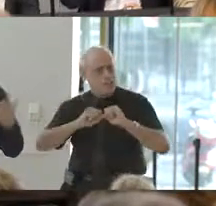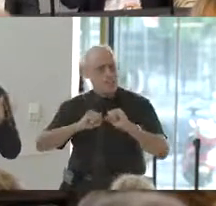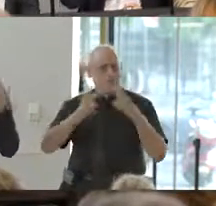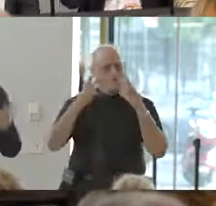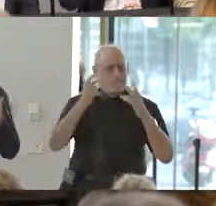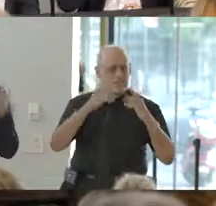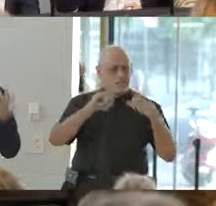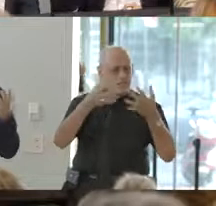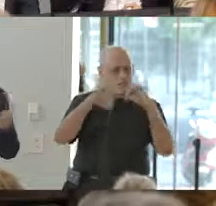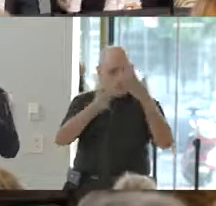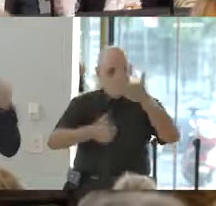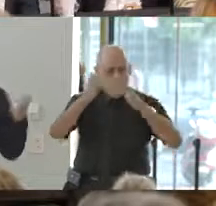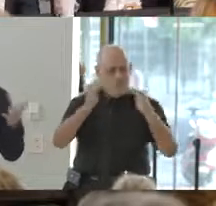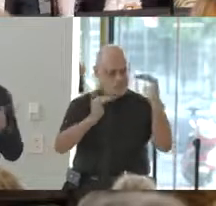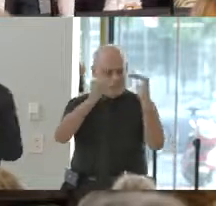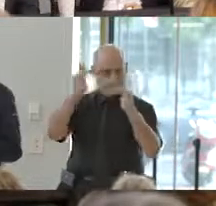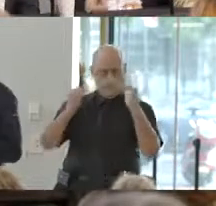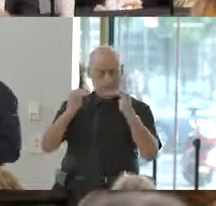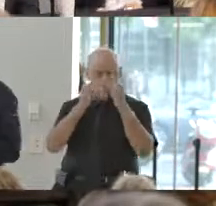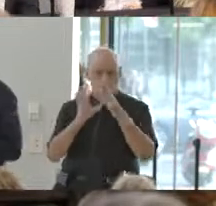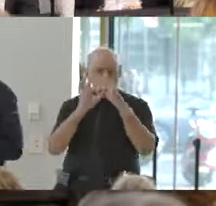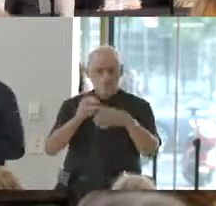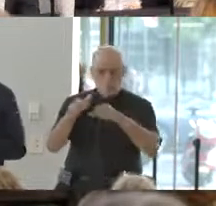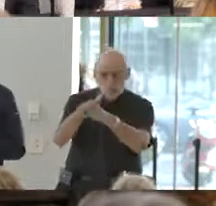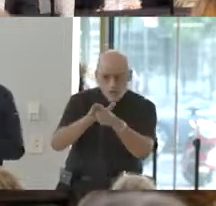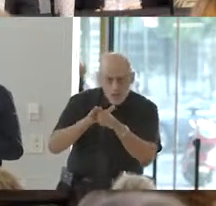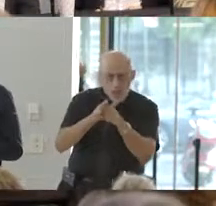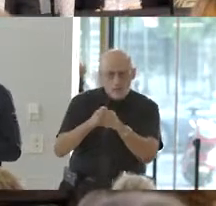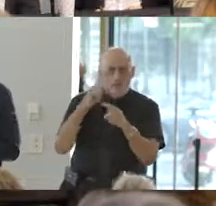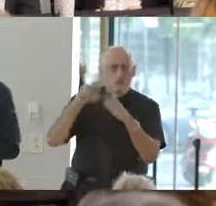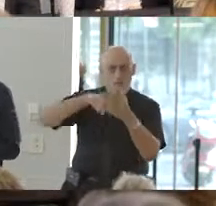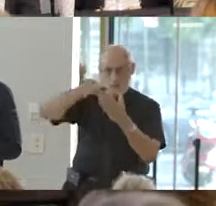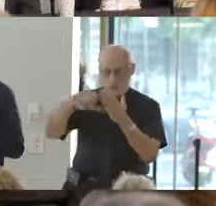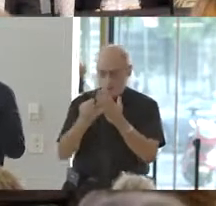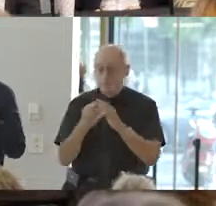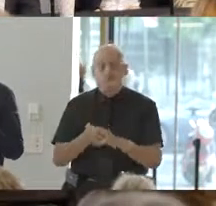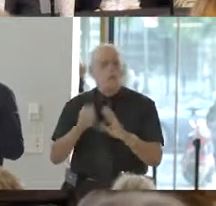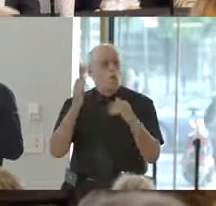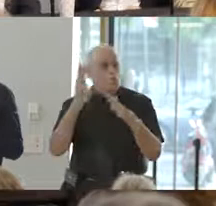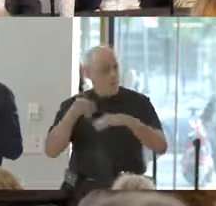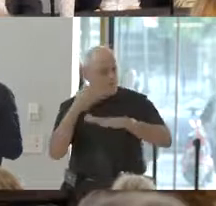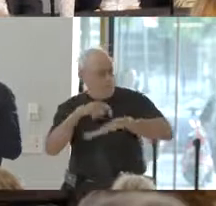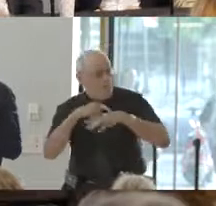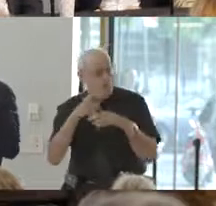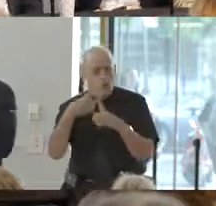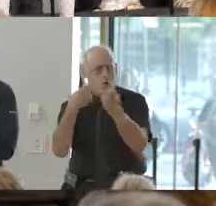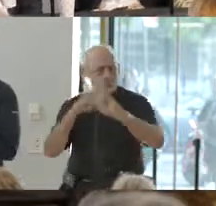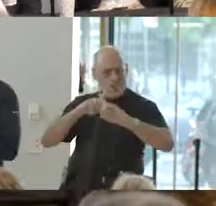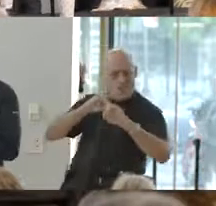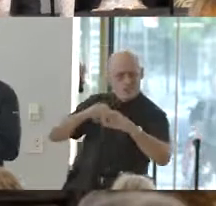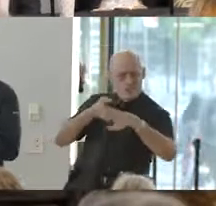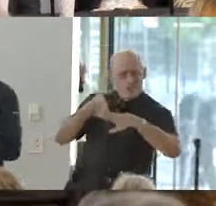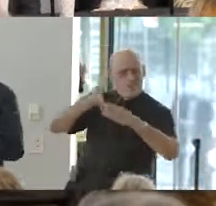the range of priorities that this neighborhood has for this project. We'll have some time for Q&A at the